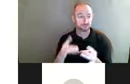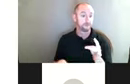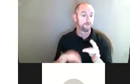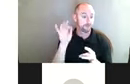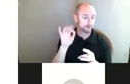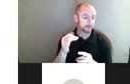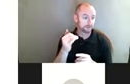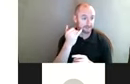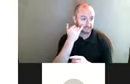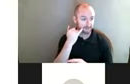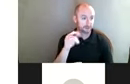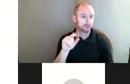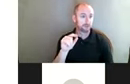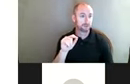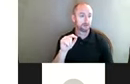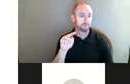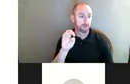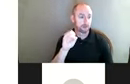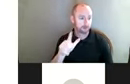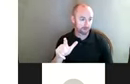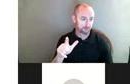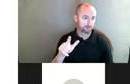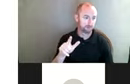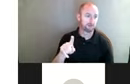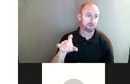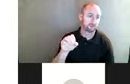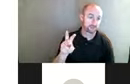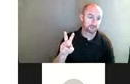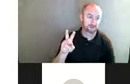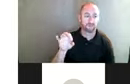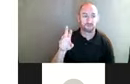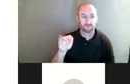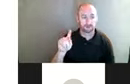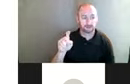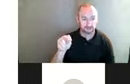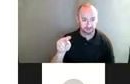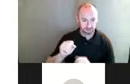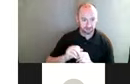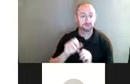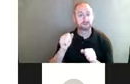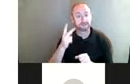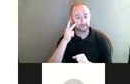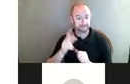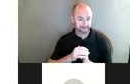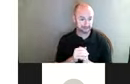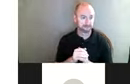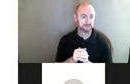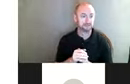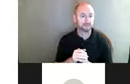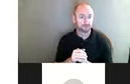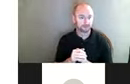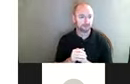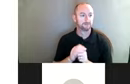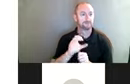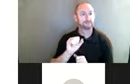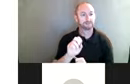here are 20 monolithological formations we pulled out of the 106 formations to take a look. And you can see that clastic sedimentary